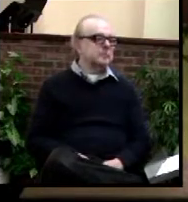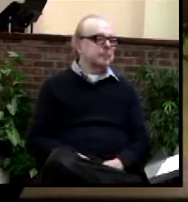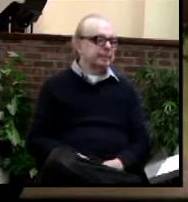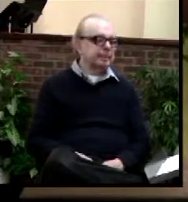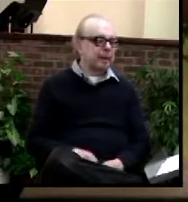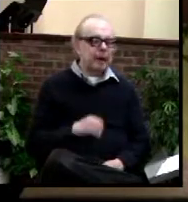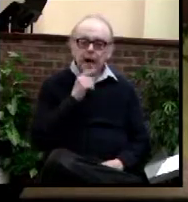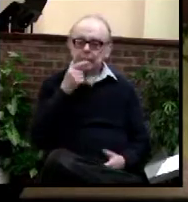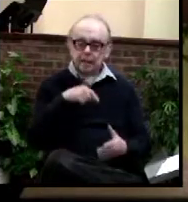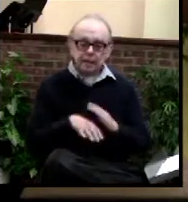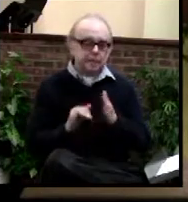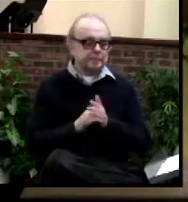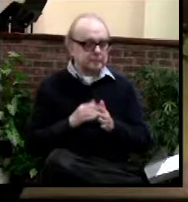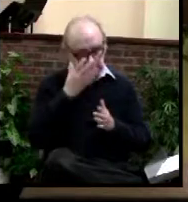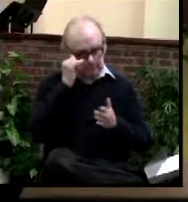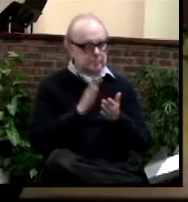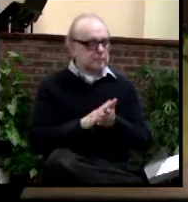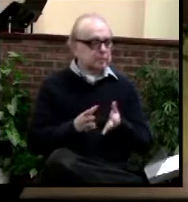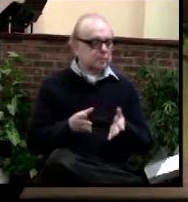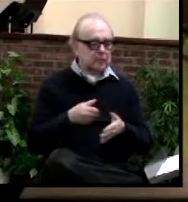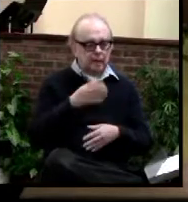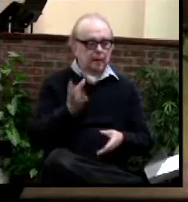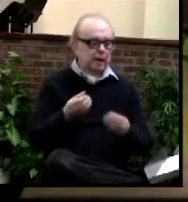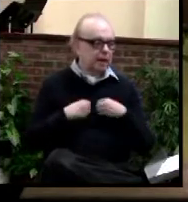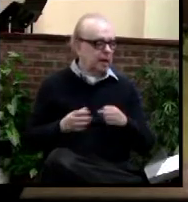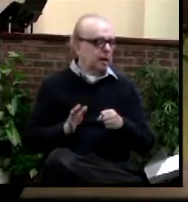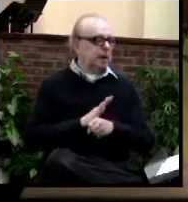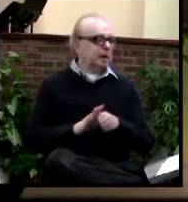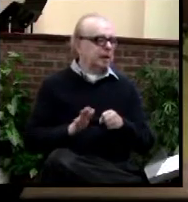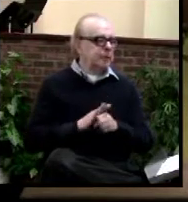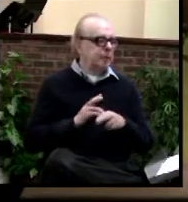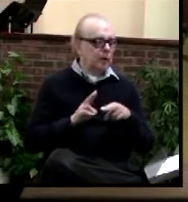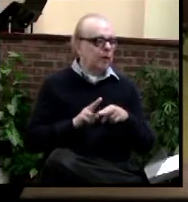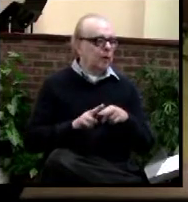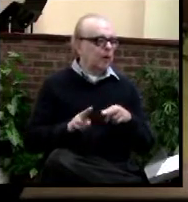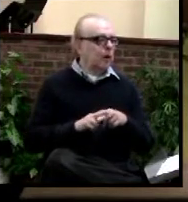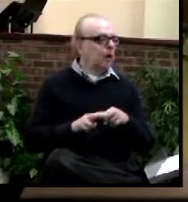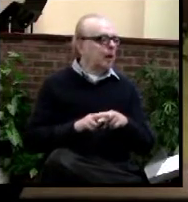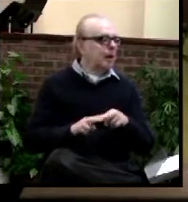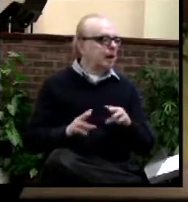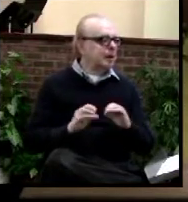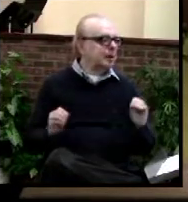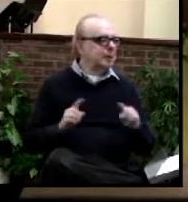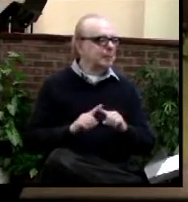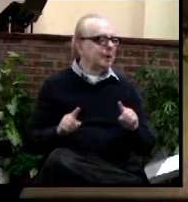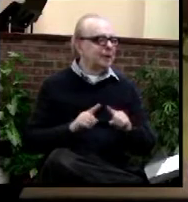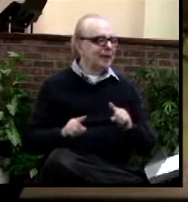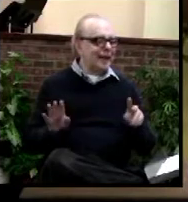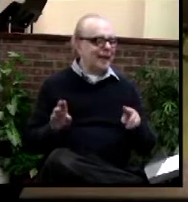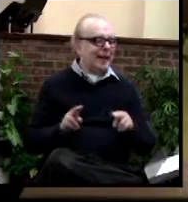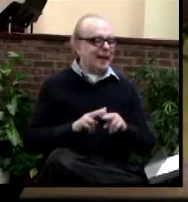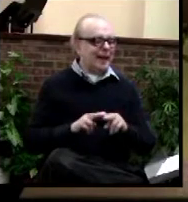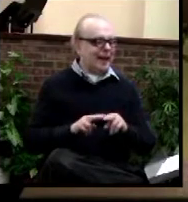that. I believe that God gave me the whole egg and nothing but the egg, so help me, God.